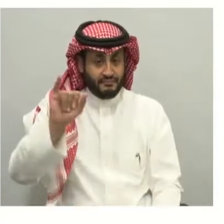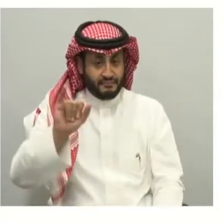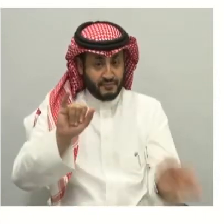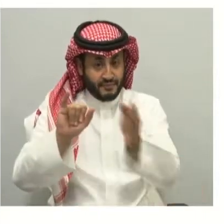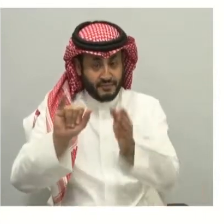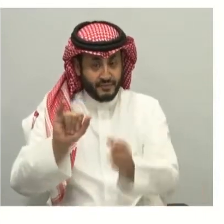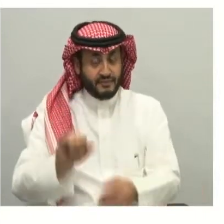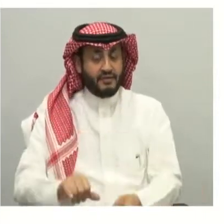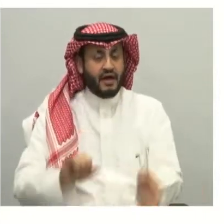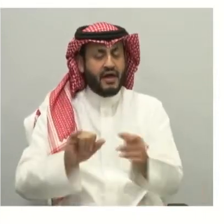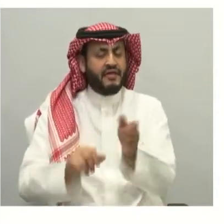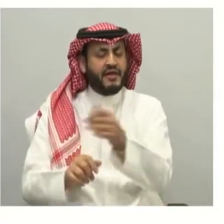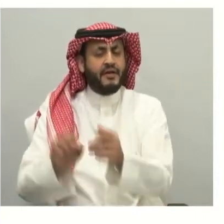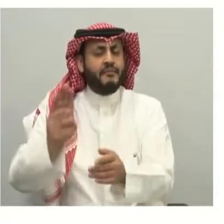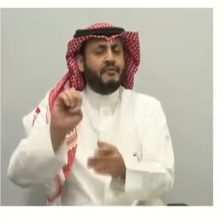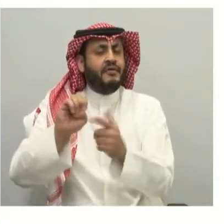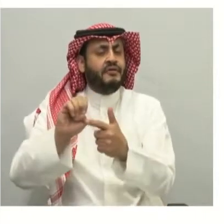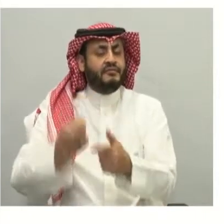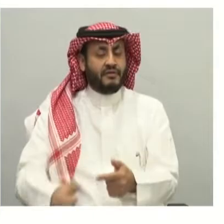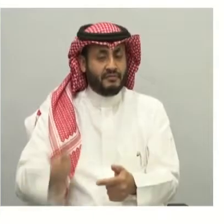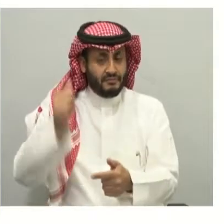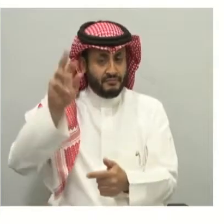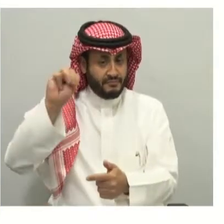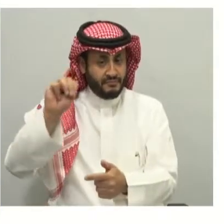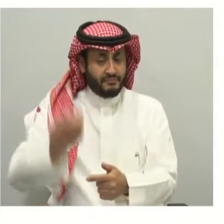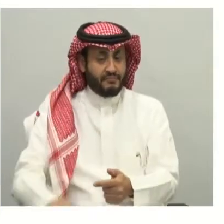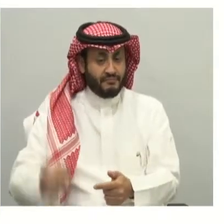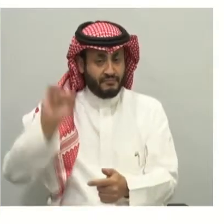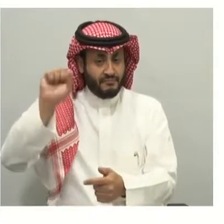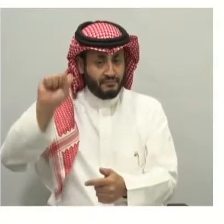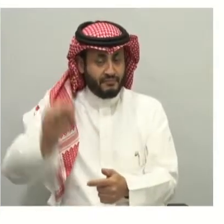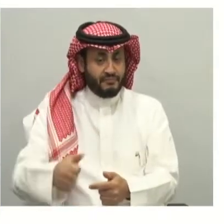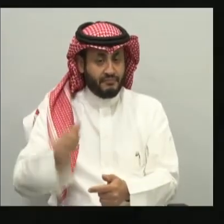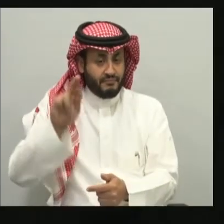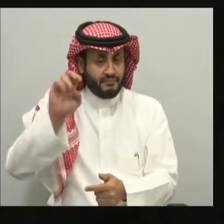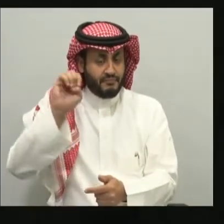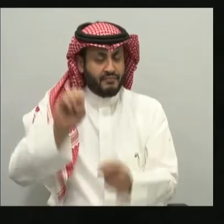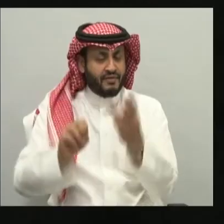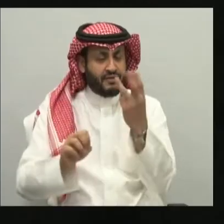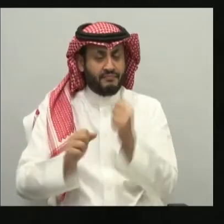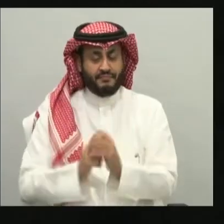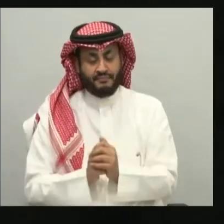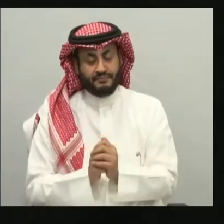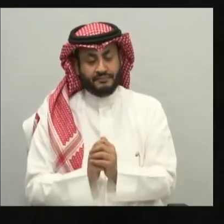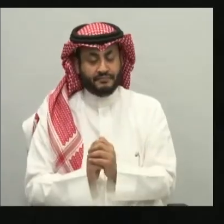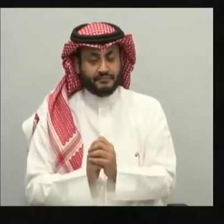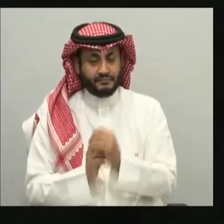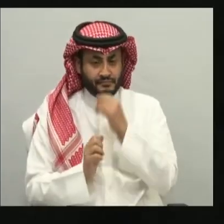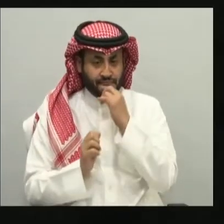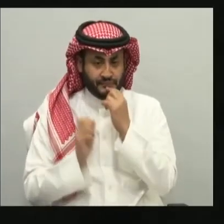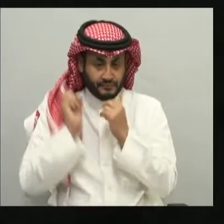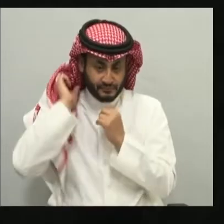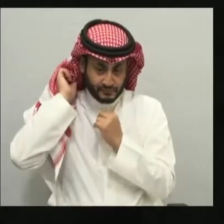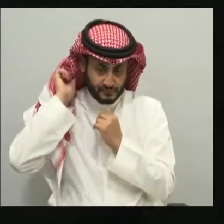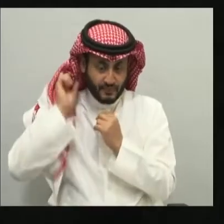we, they are, or he and she is. So we use the subject pronoun and the verb to